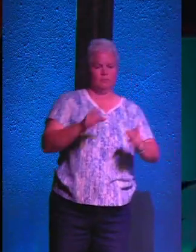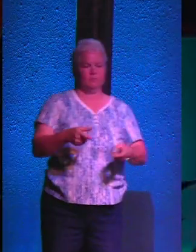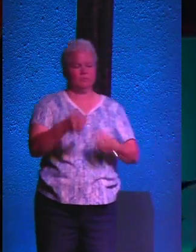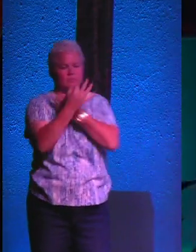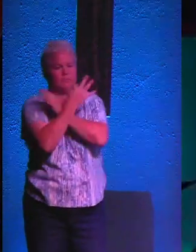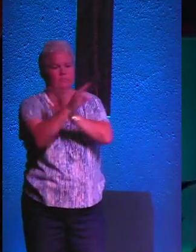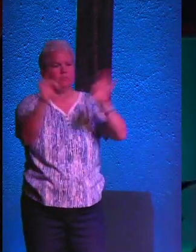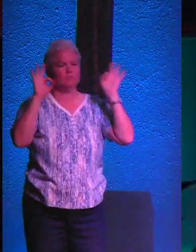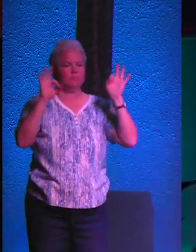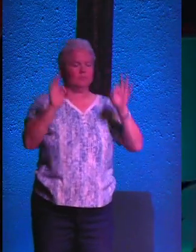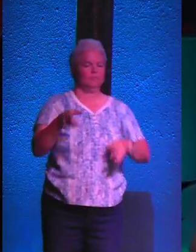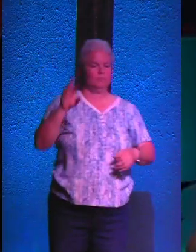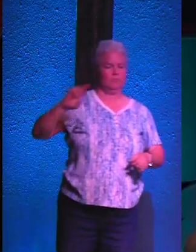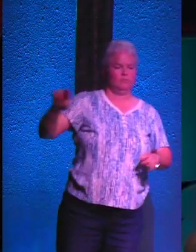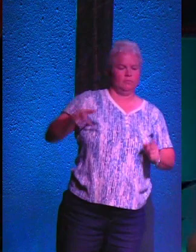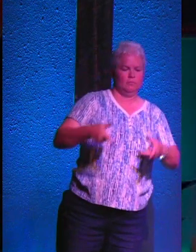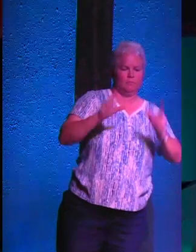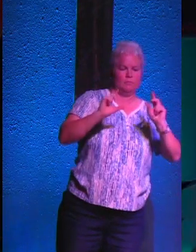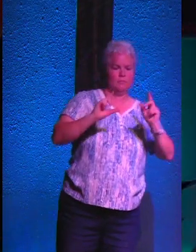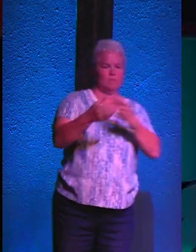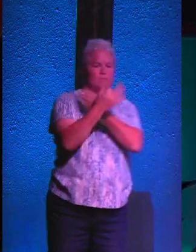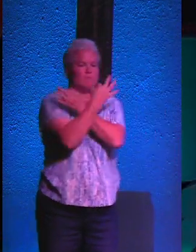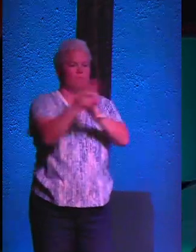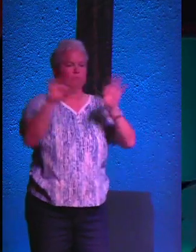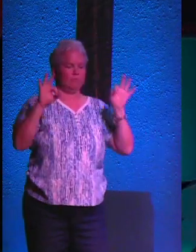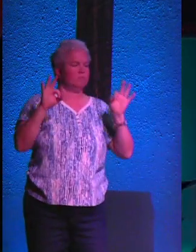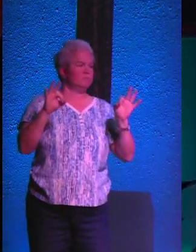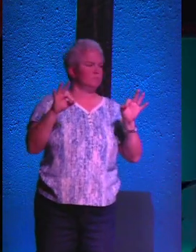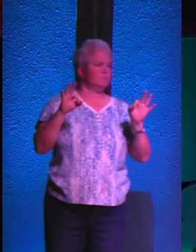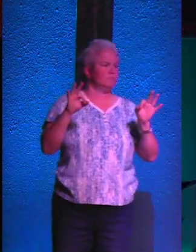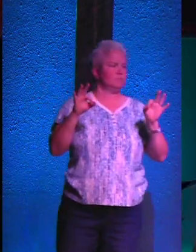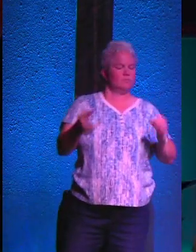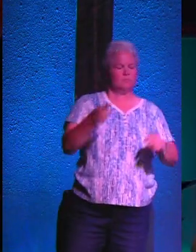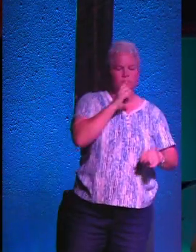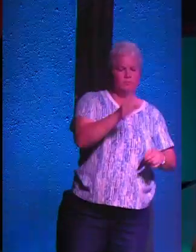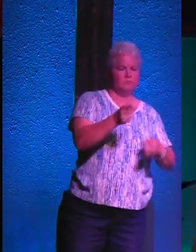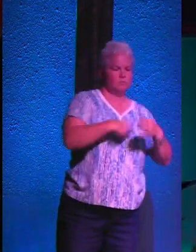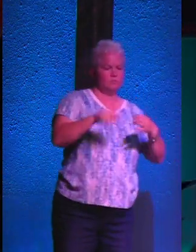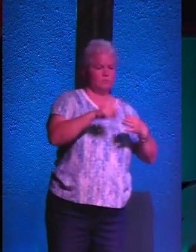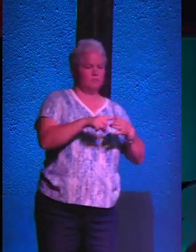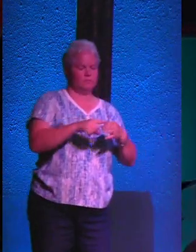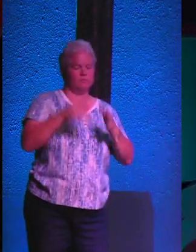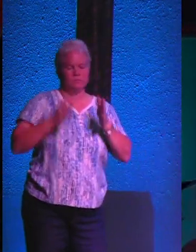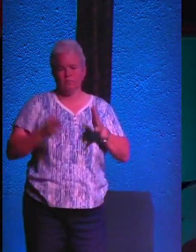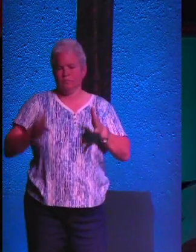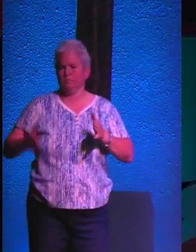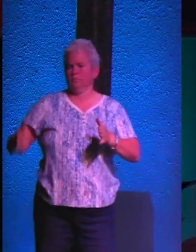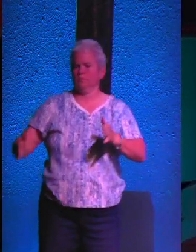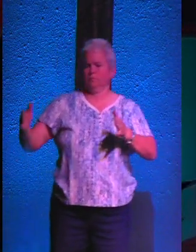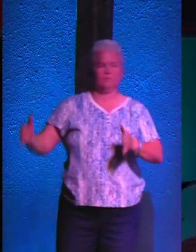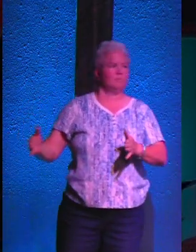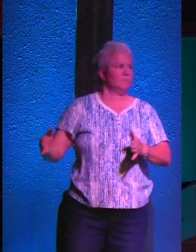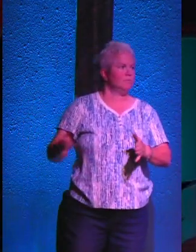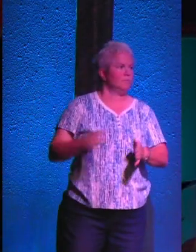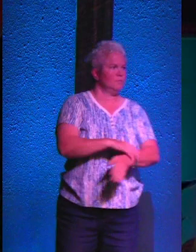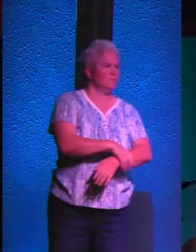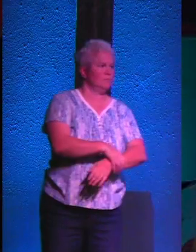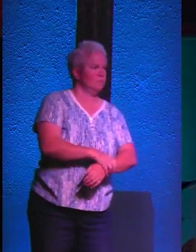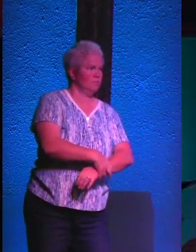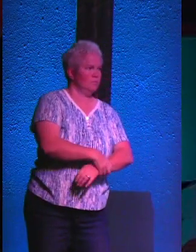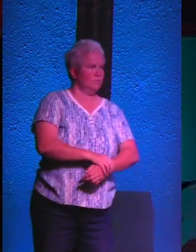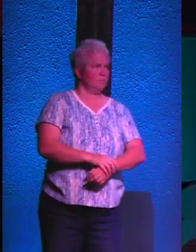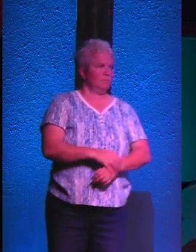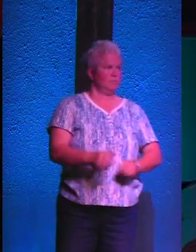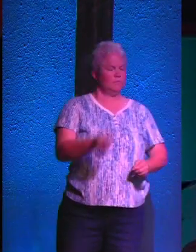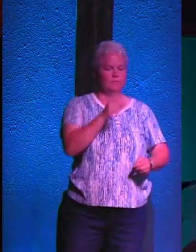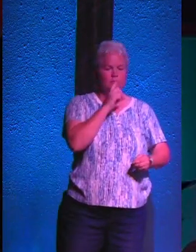Freedom, right? Let there be freedom. And that's what we've been talking about in this series, right? Oh, I sound